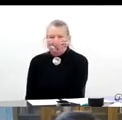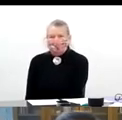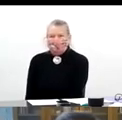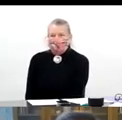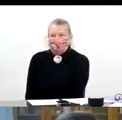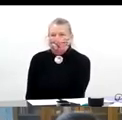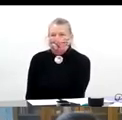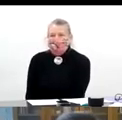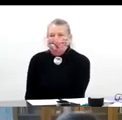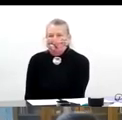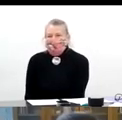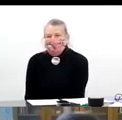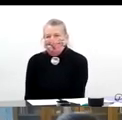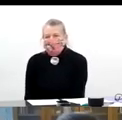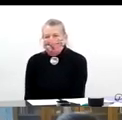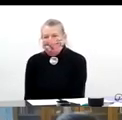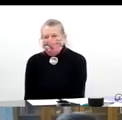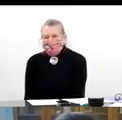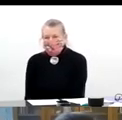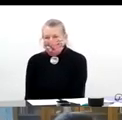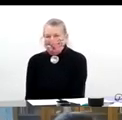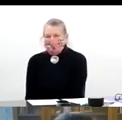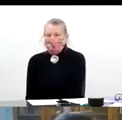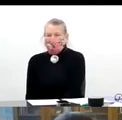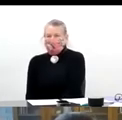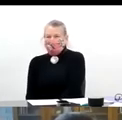that may be because we don't give you any chance to speak. So.